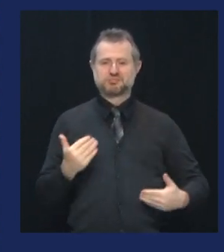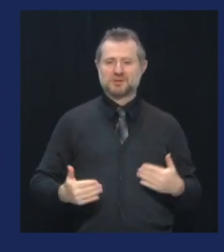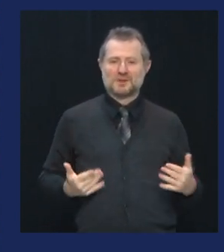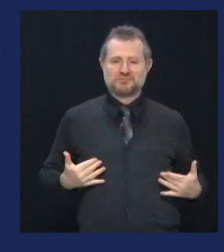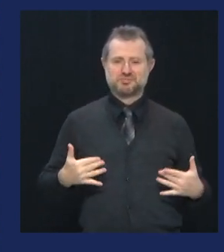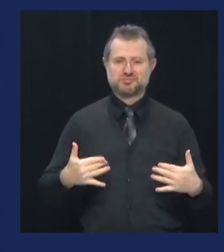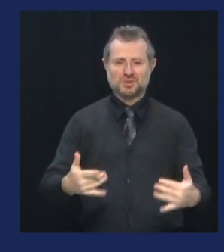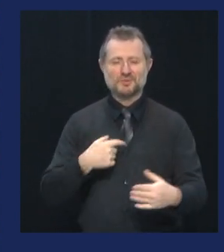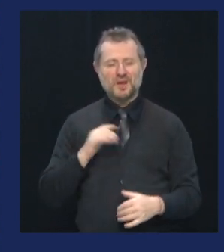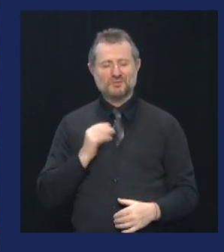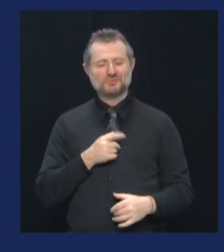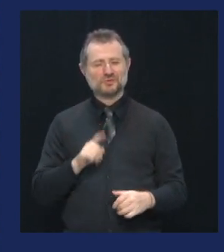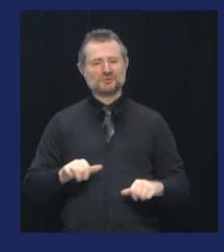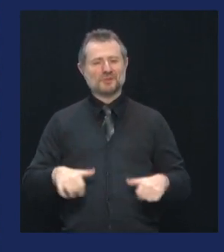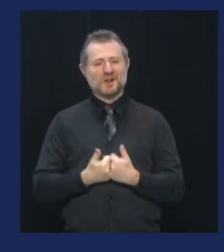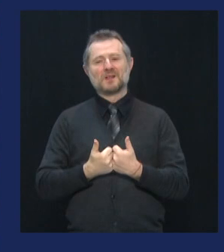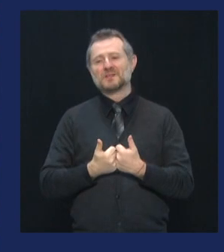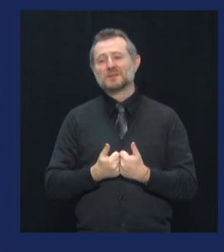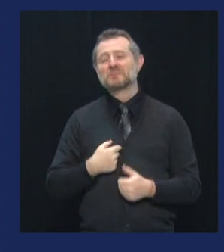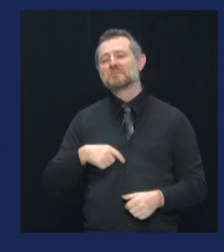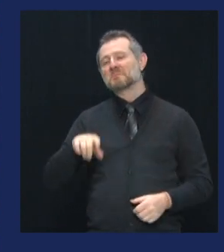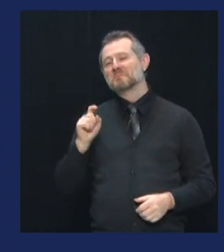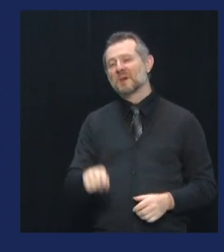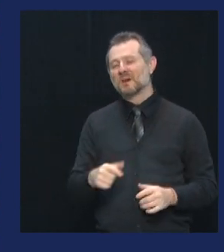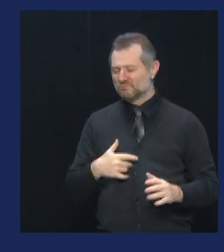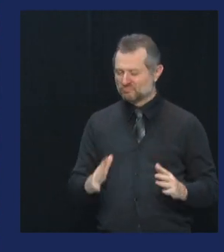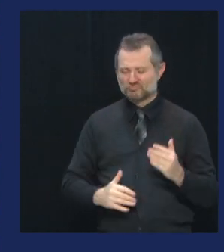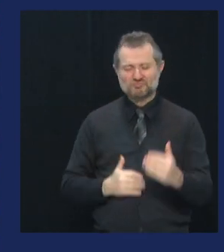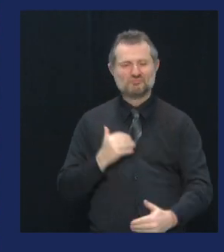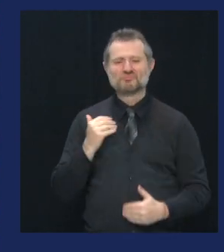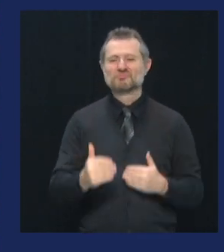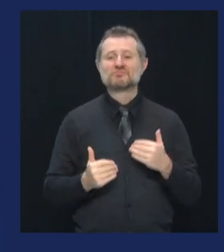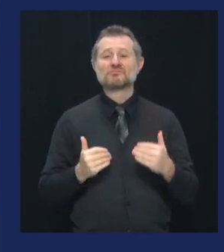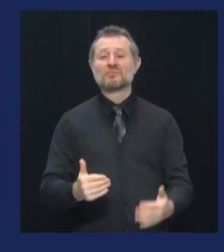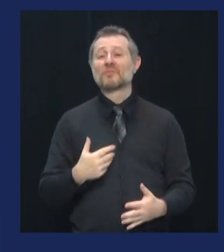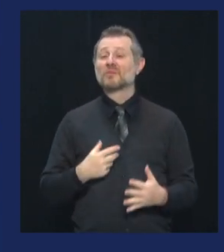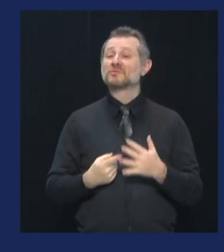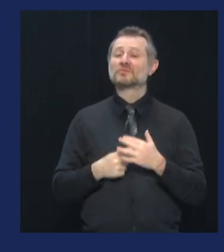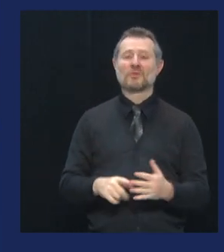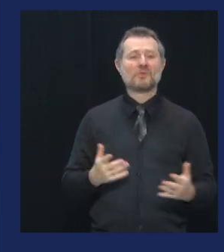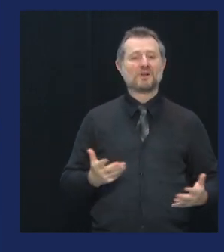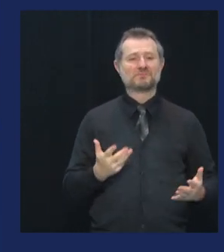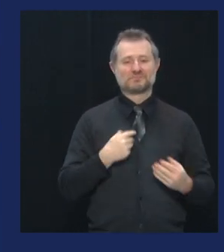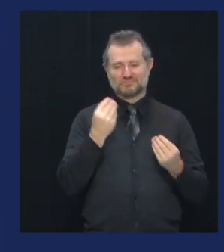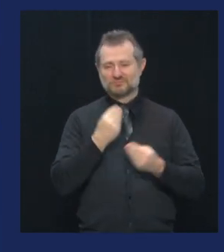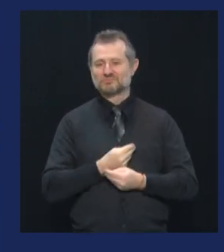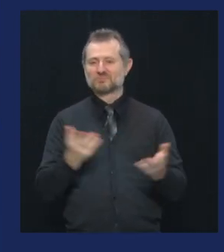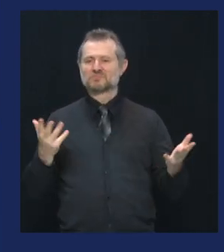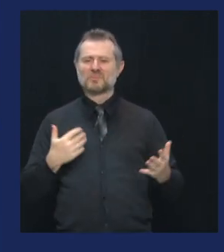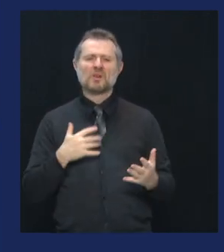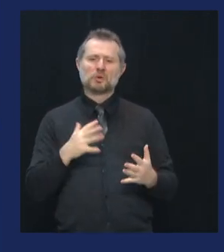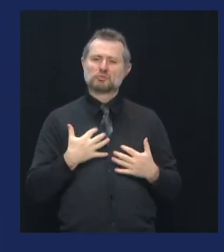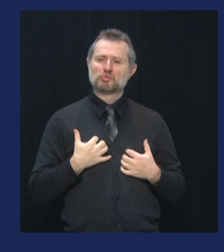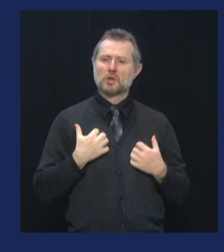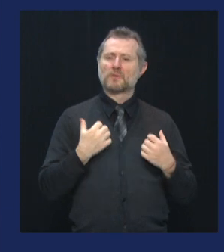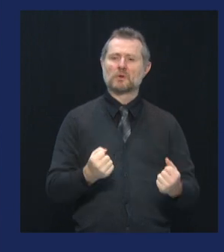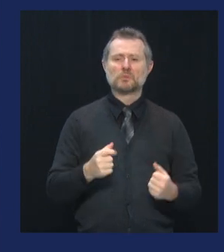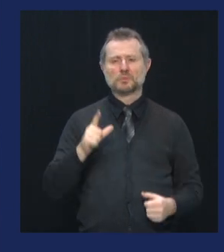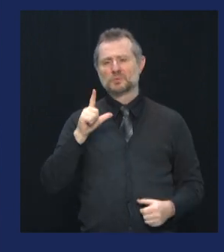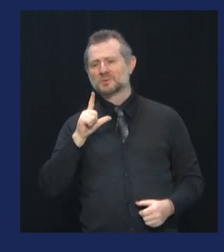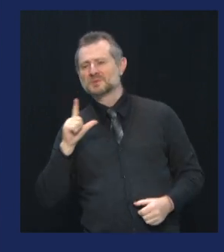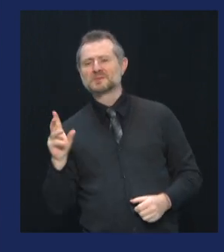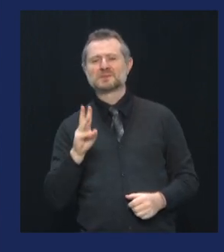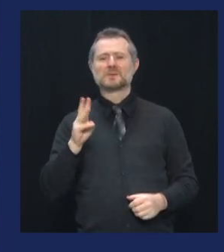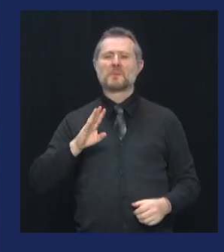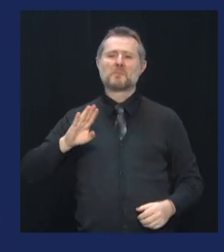we must do. We begin by announcing today a bold $26 billion public-private